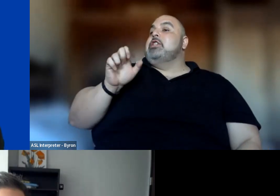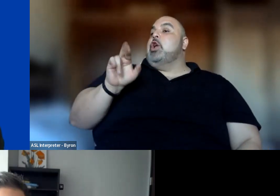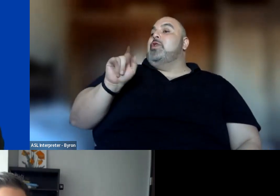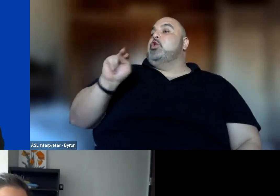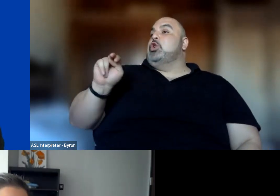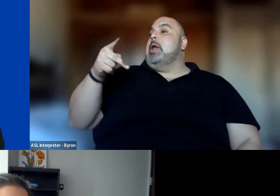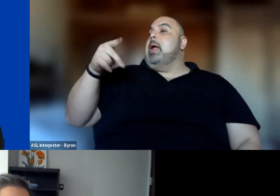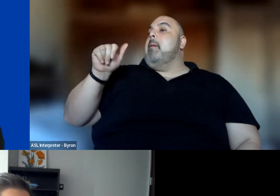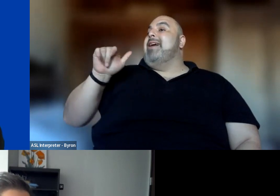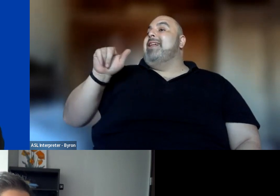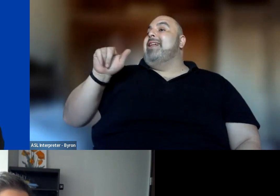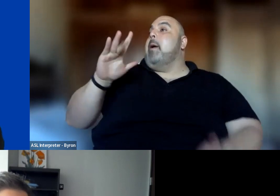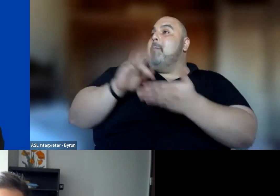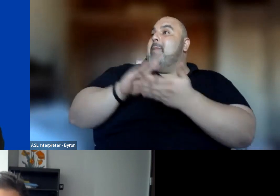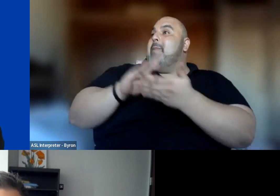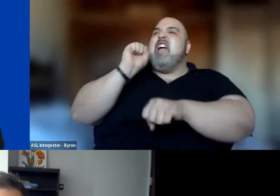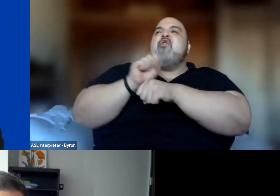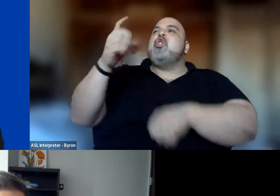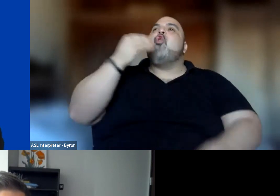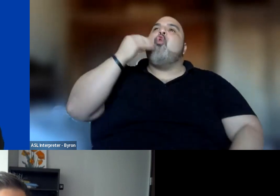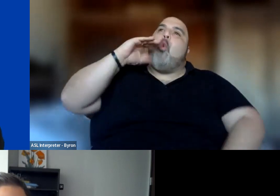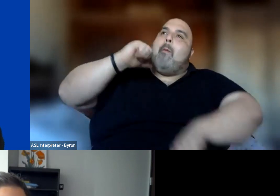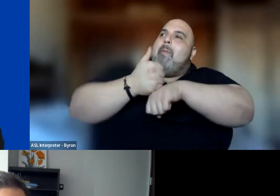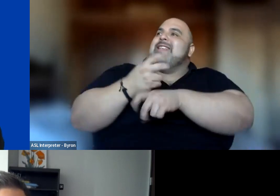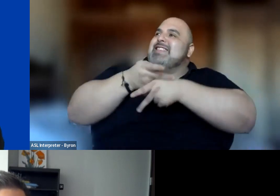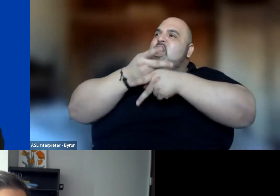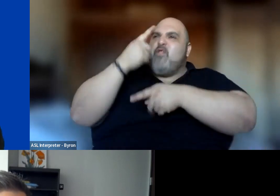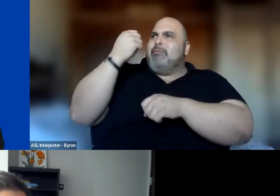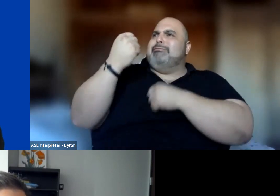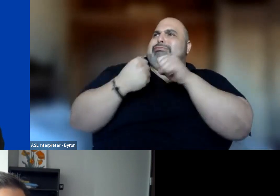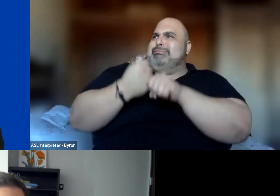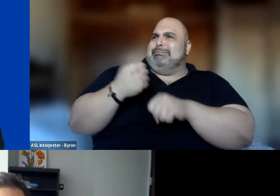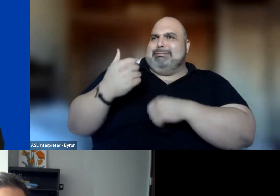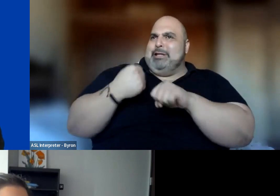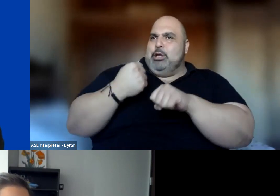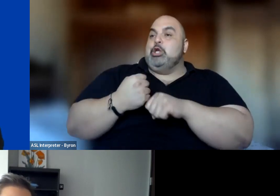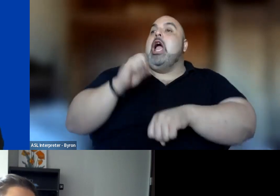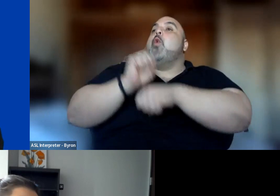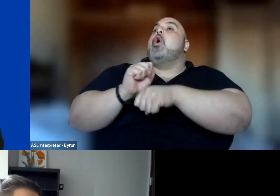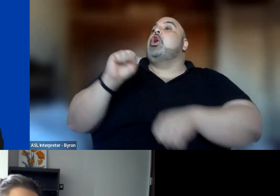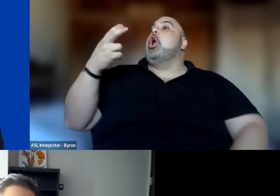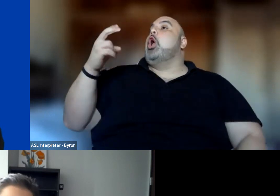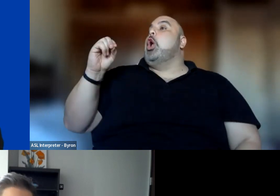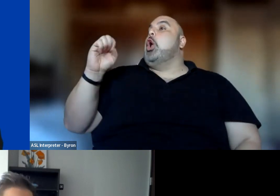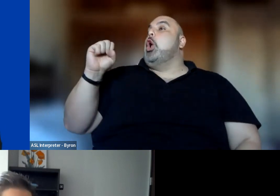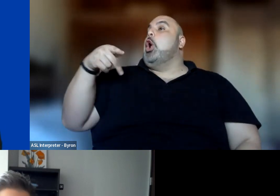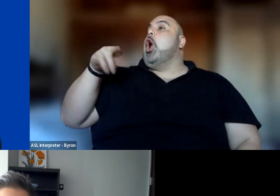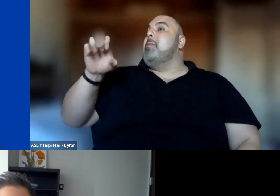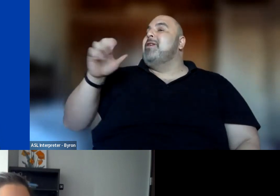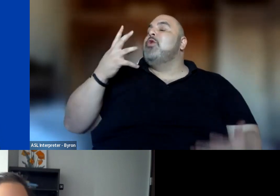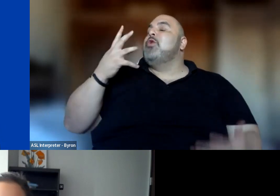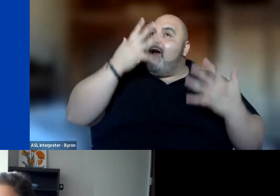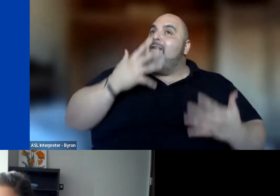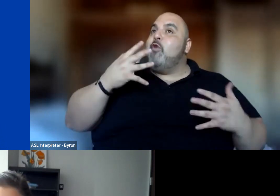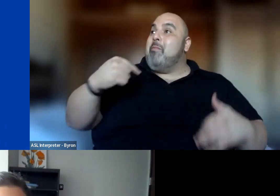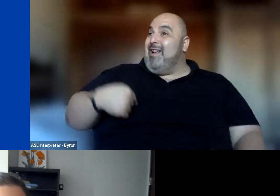medicine physician, so I've worked in home-based care for over a decade, currently also work in hospice. And so unfortunately have